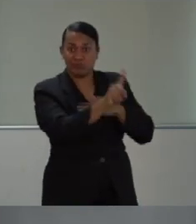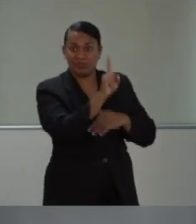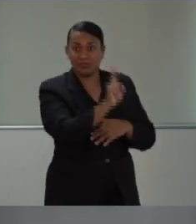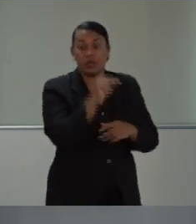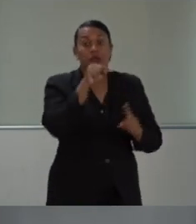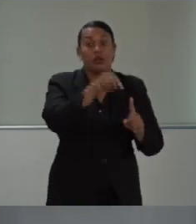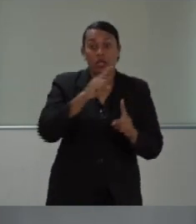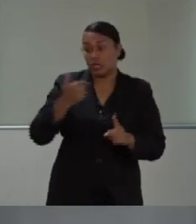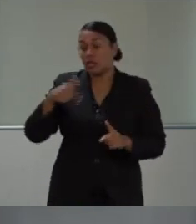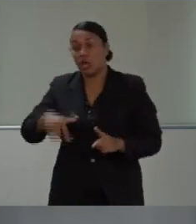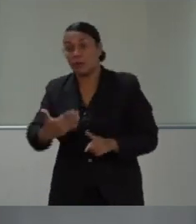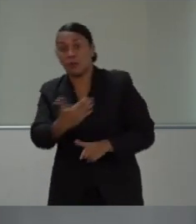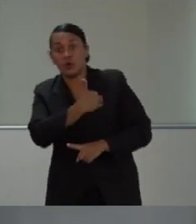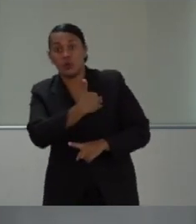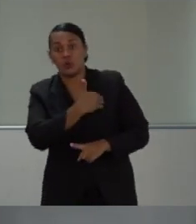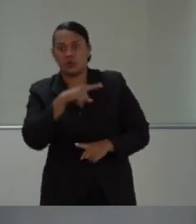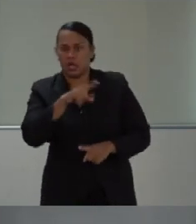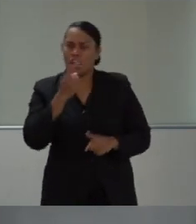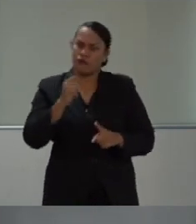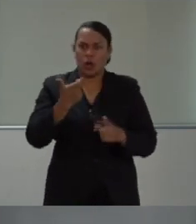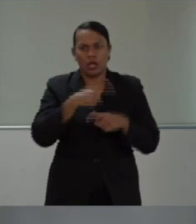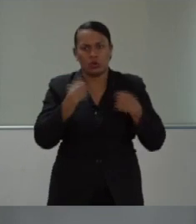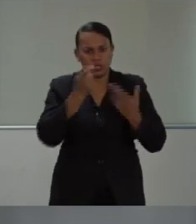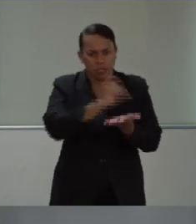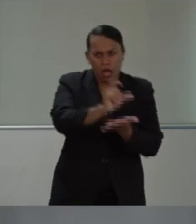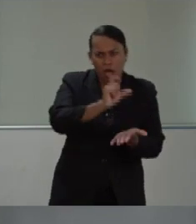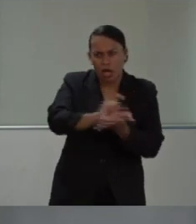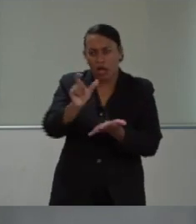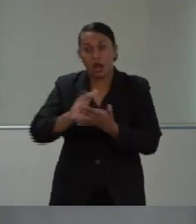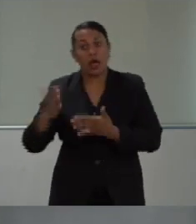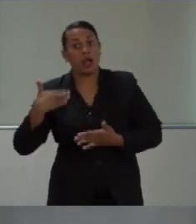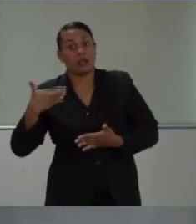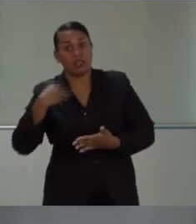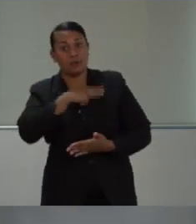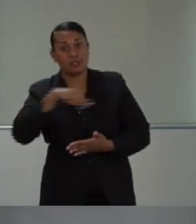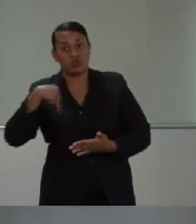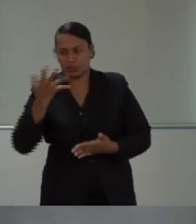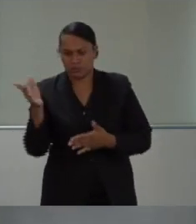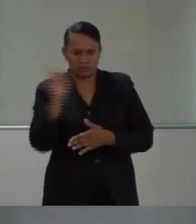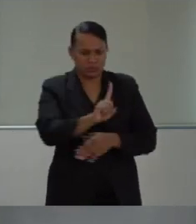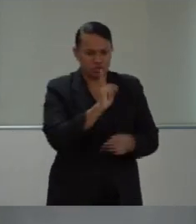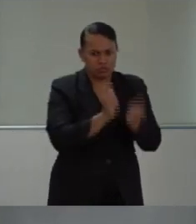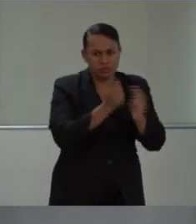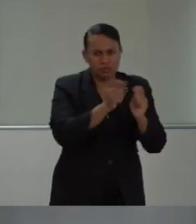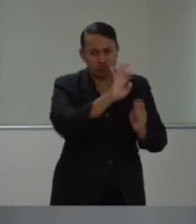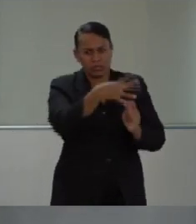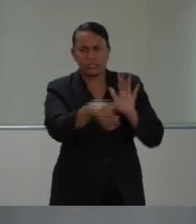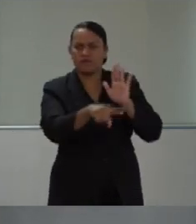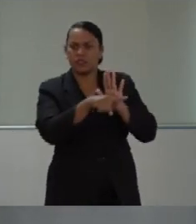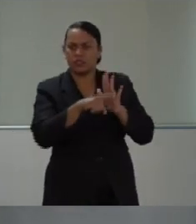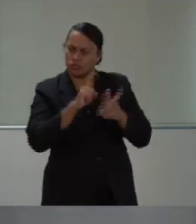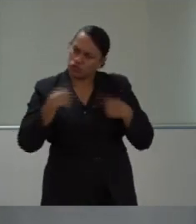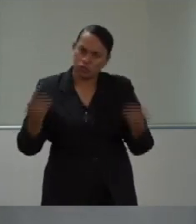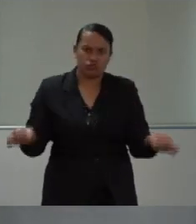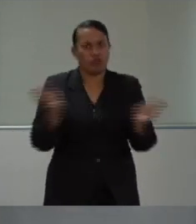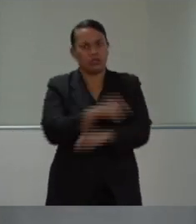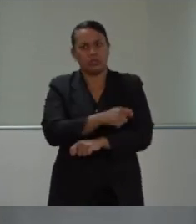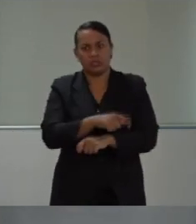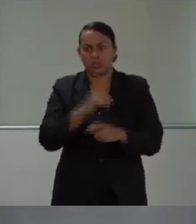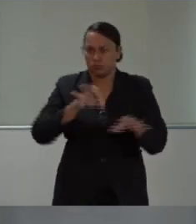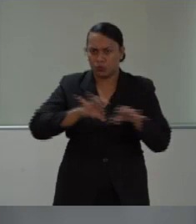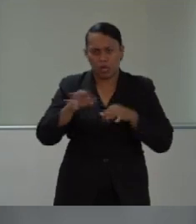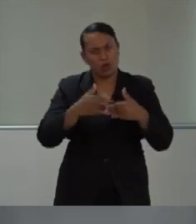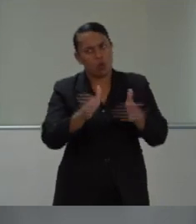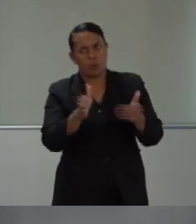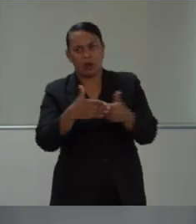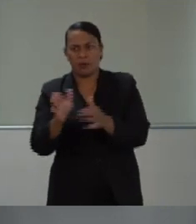morning. And after clearance from the health authorities, we also changed our posture there and gave them the green light in that